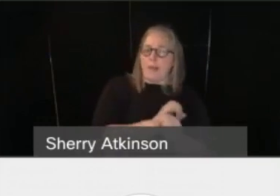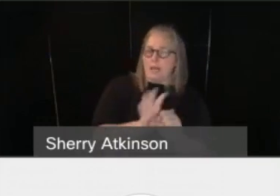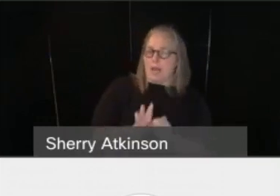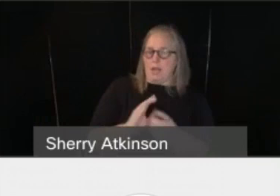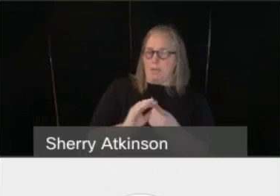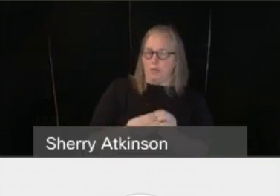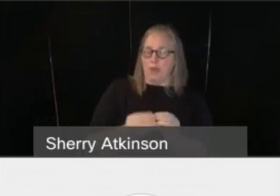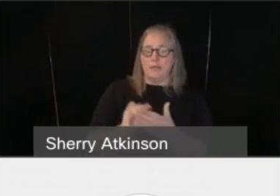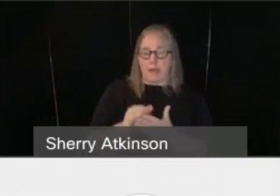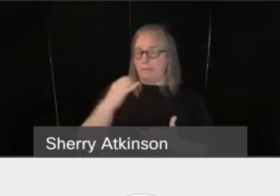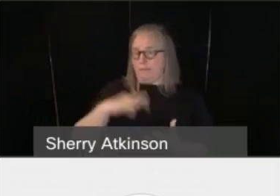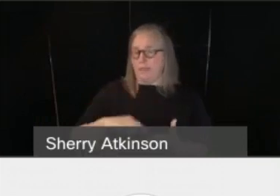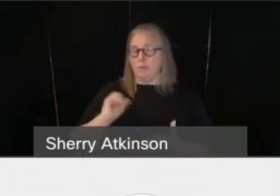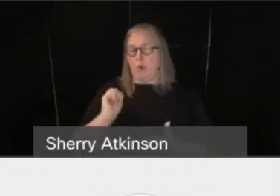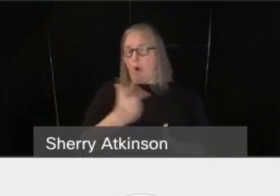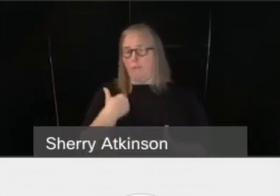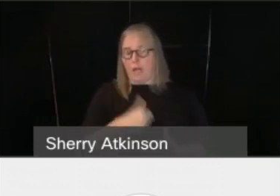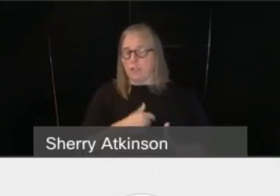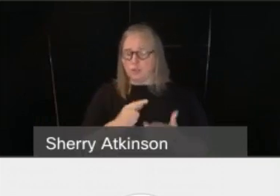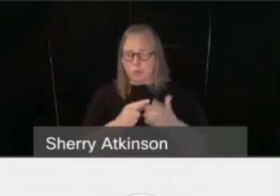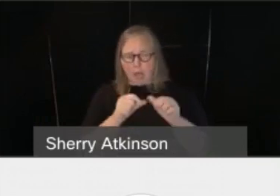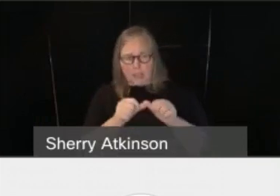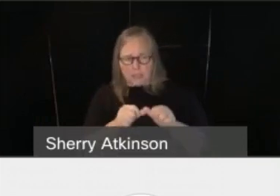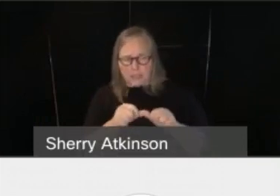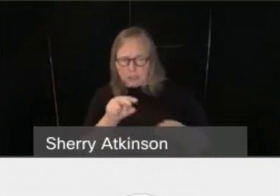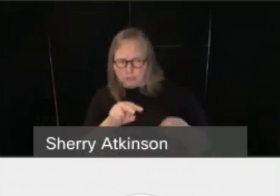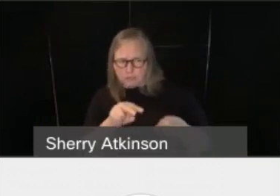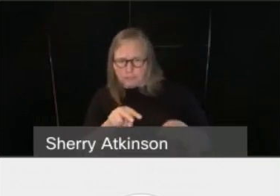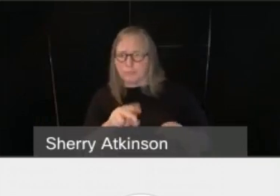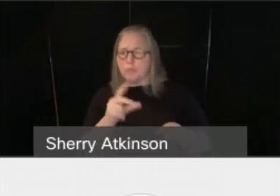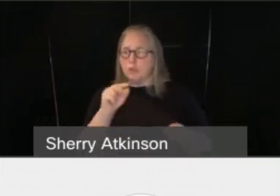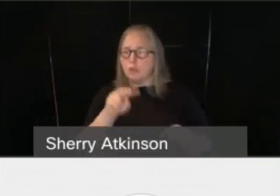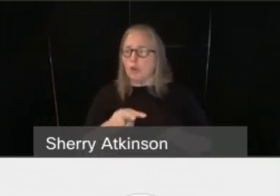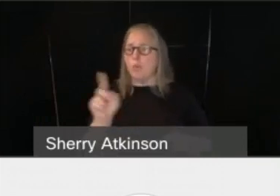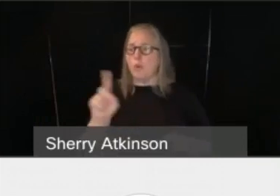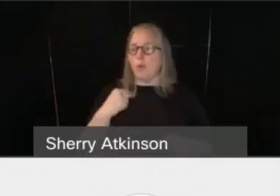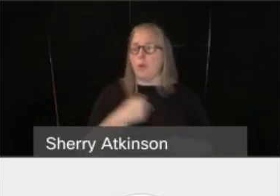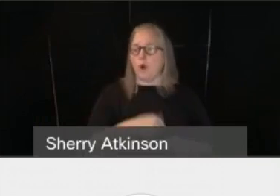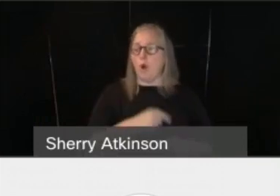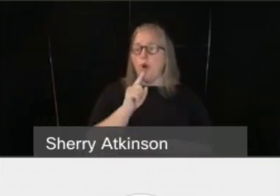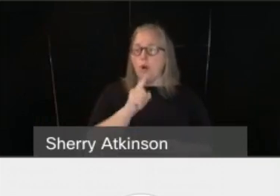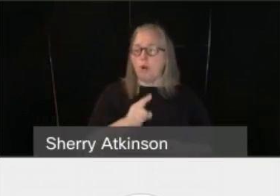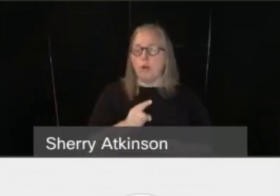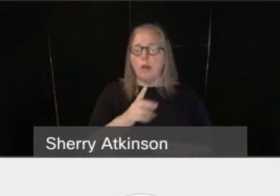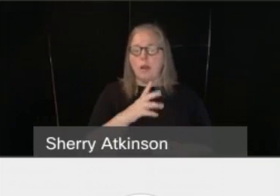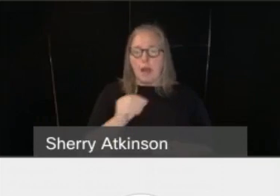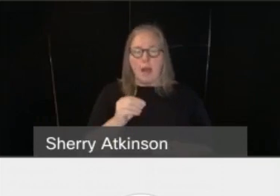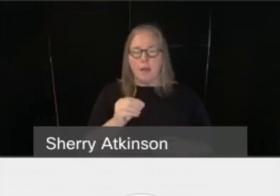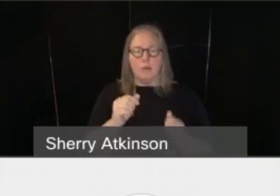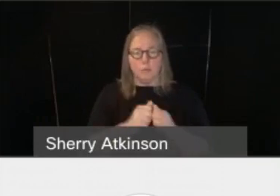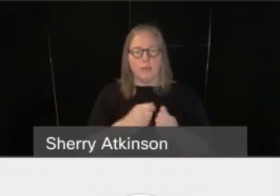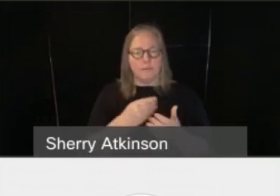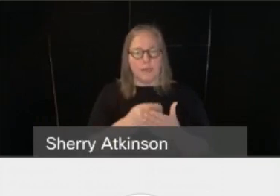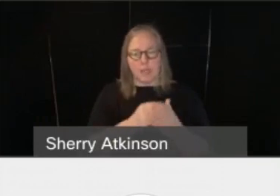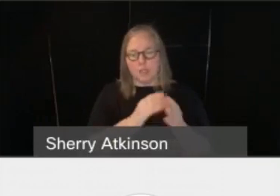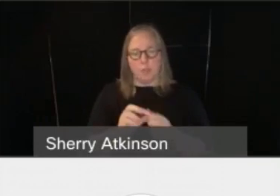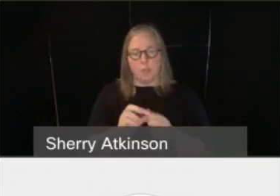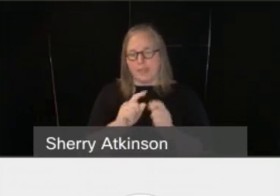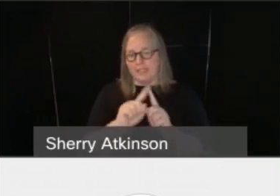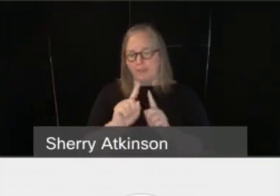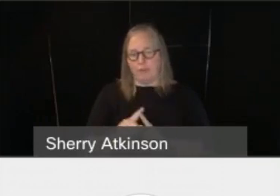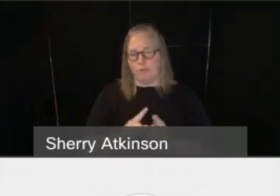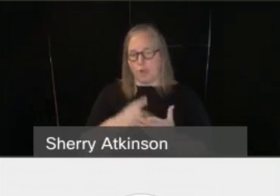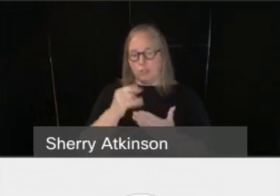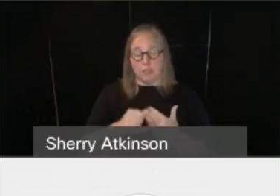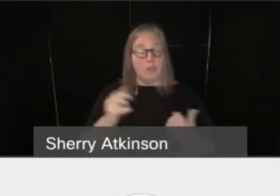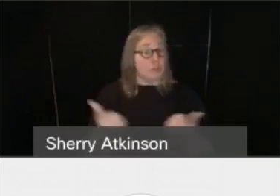us to constantly check in, to look where we are, and then the funding associated with sustaining these projects. The challenge for this entire committee and